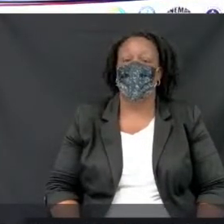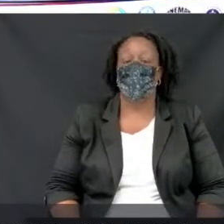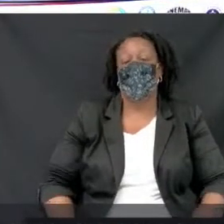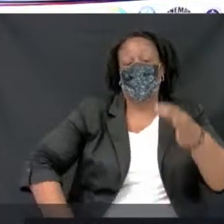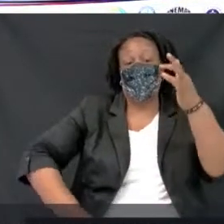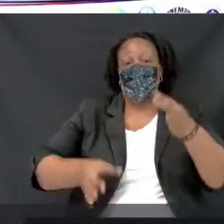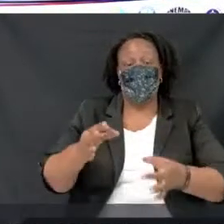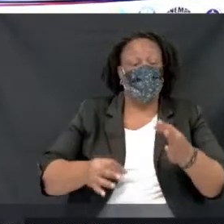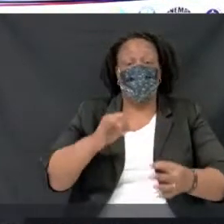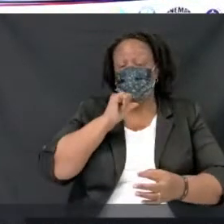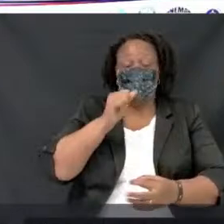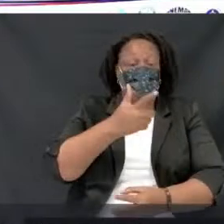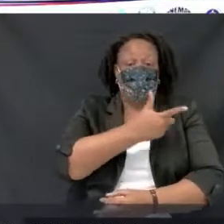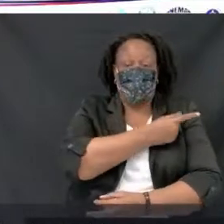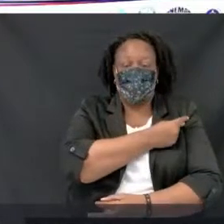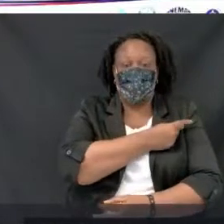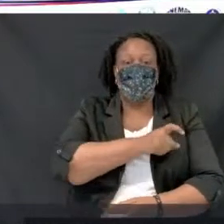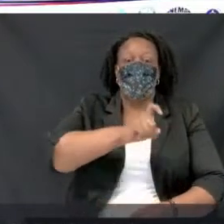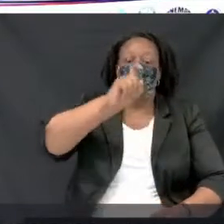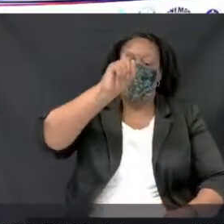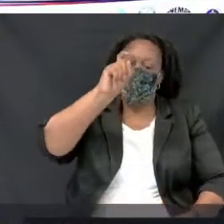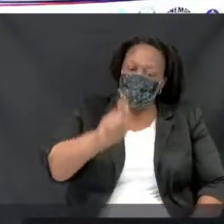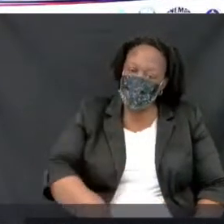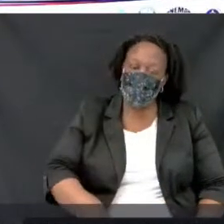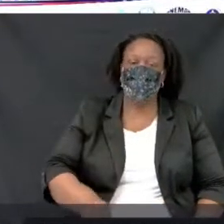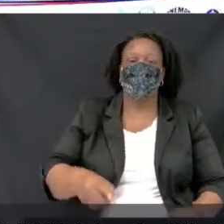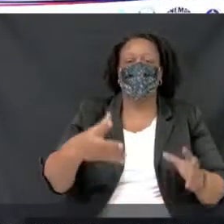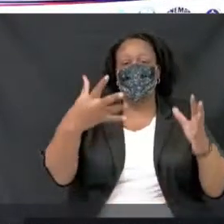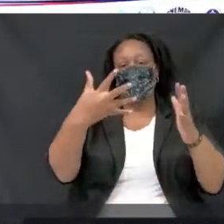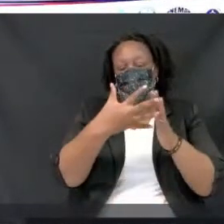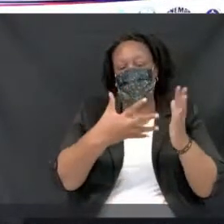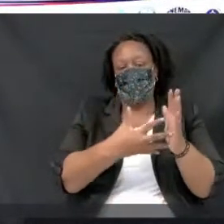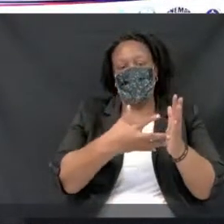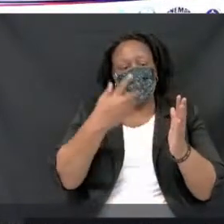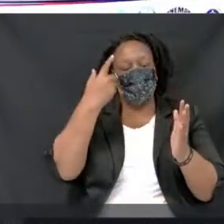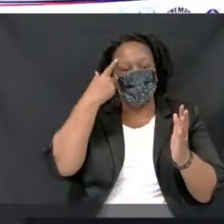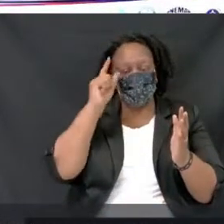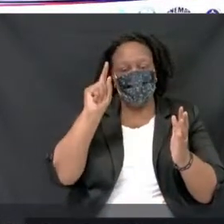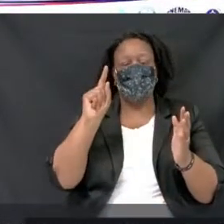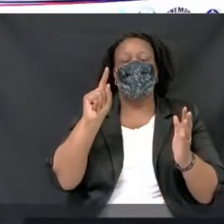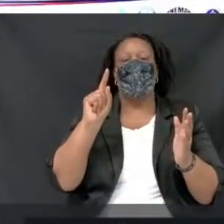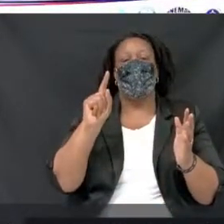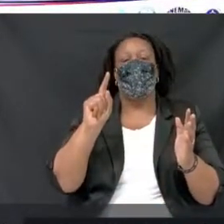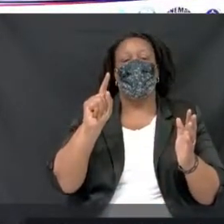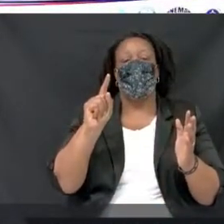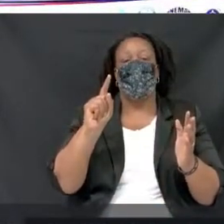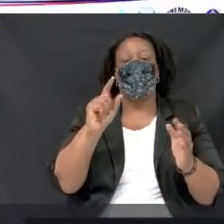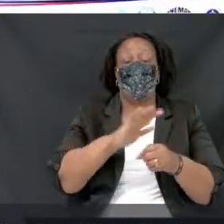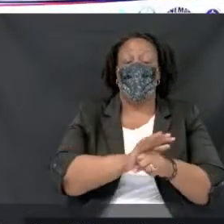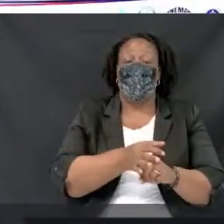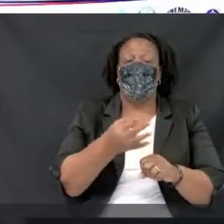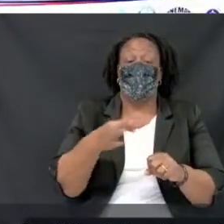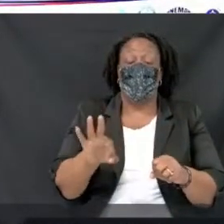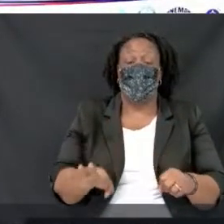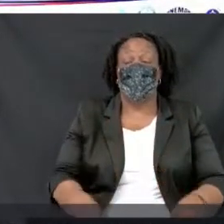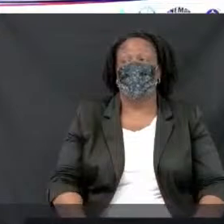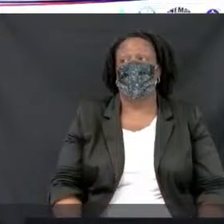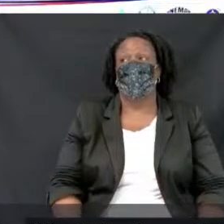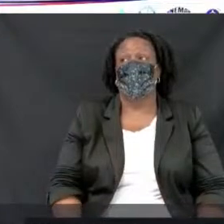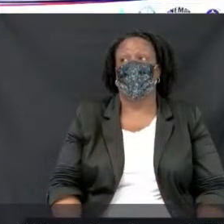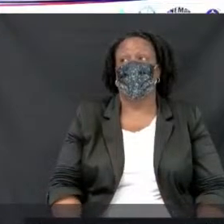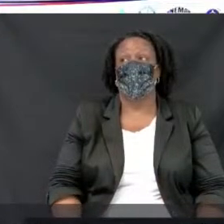test. You could not enter into that expo if you were not